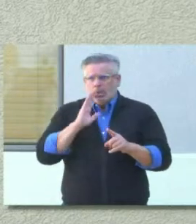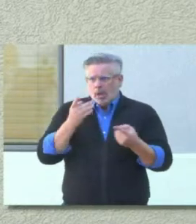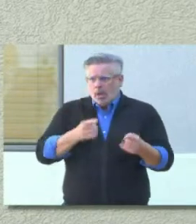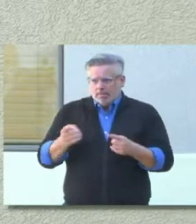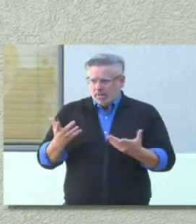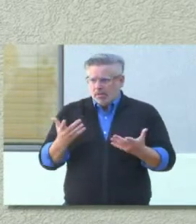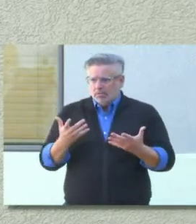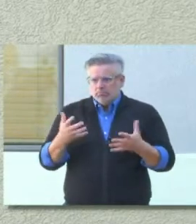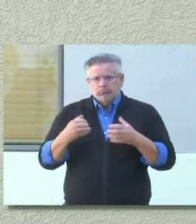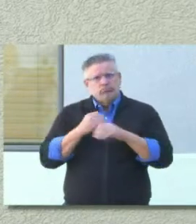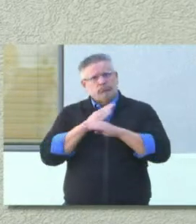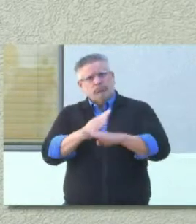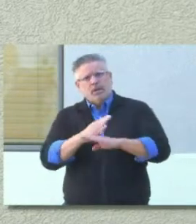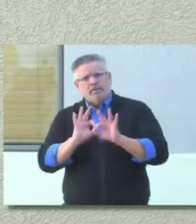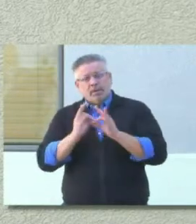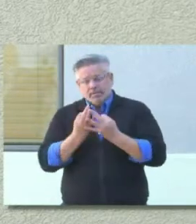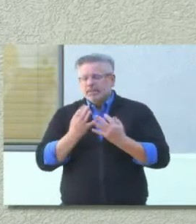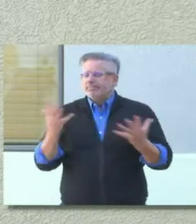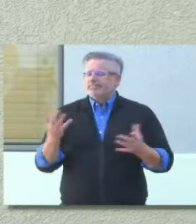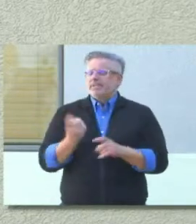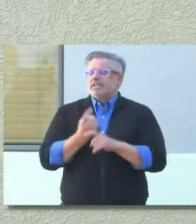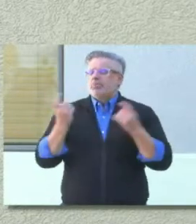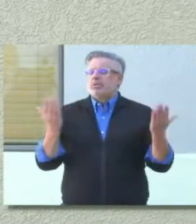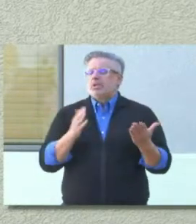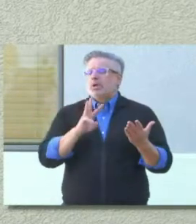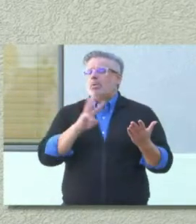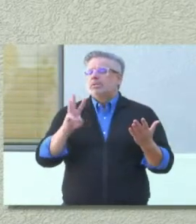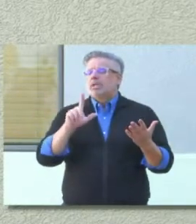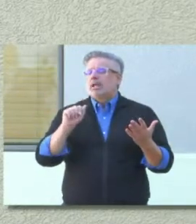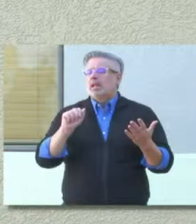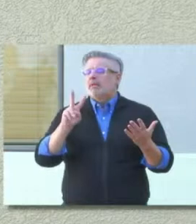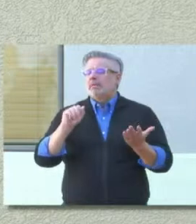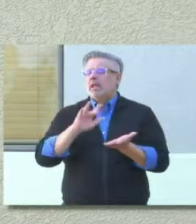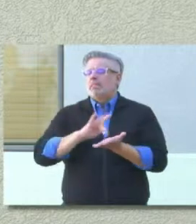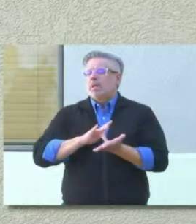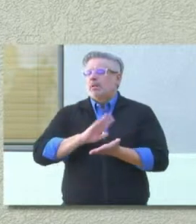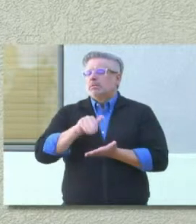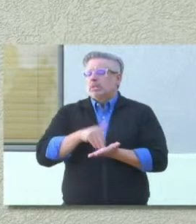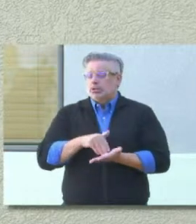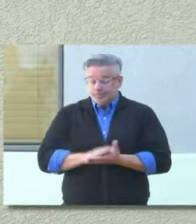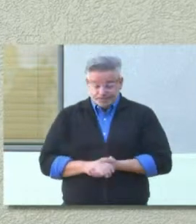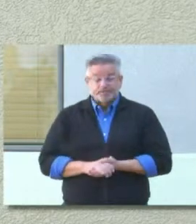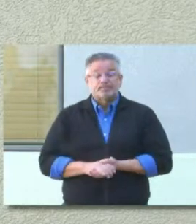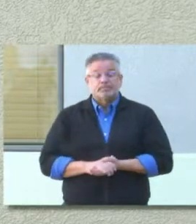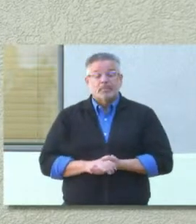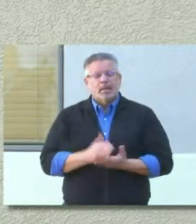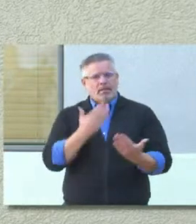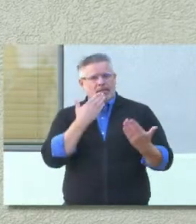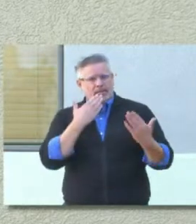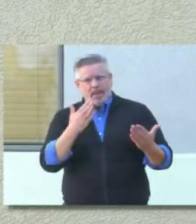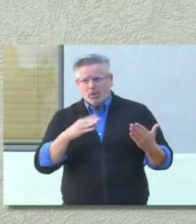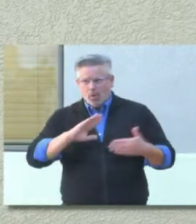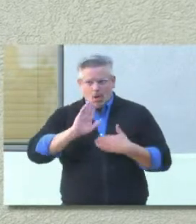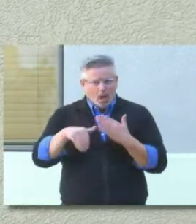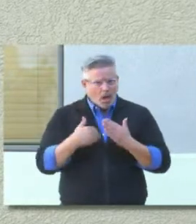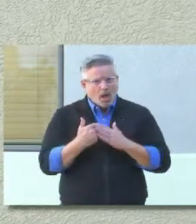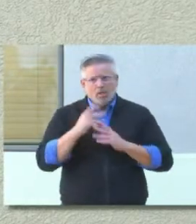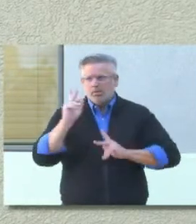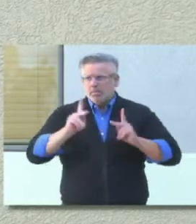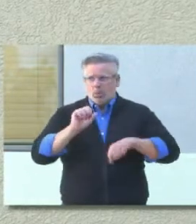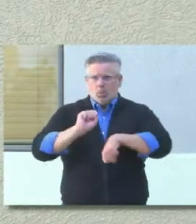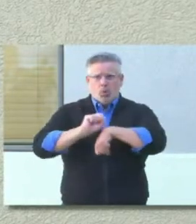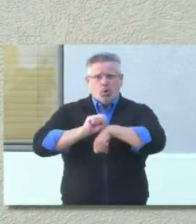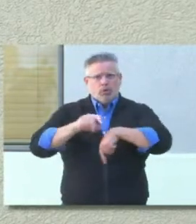So it is a celebration here at the West LA VA Medical Center. Again, a big thank you to all the personnel